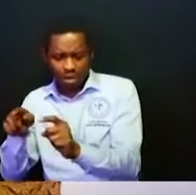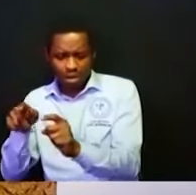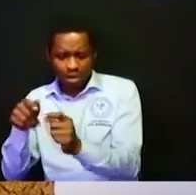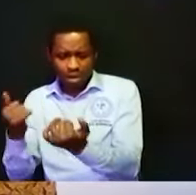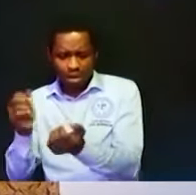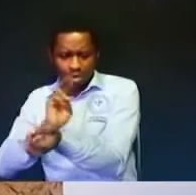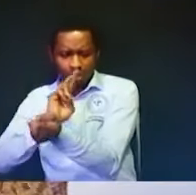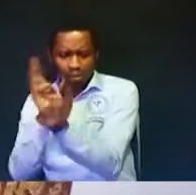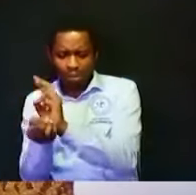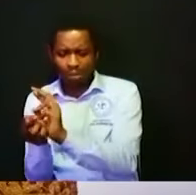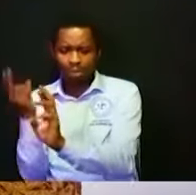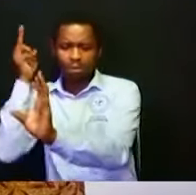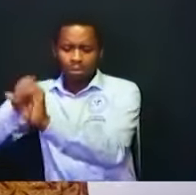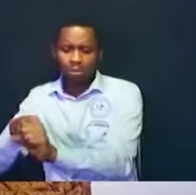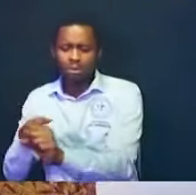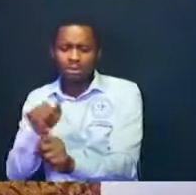no ensempa na minti.